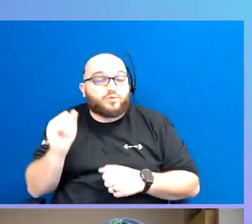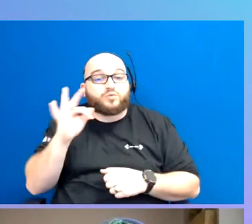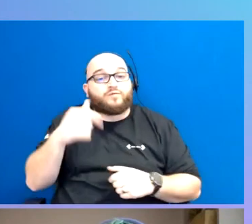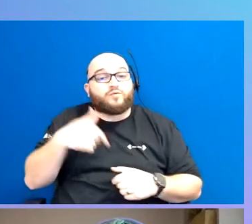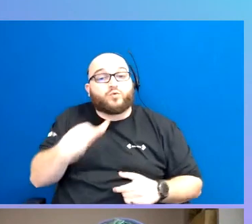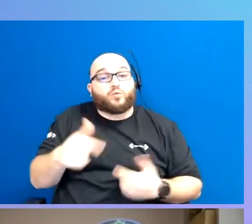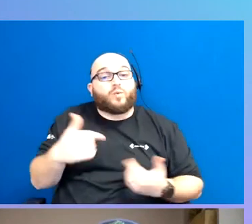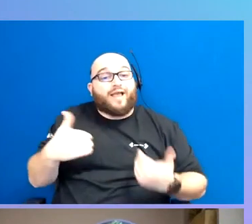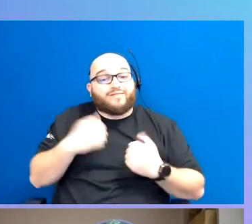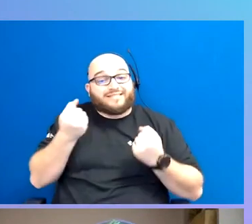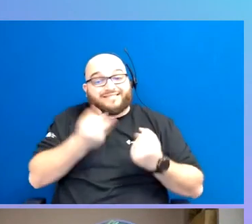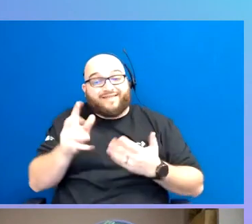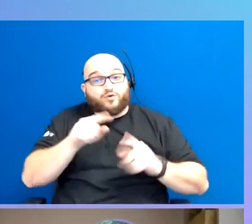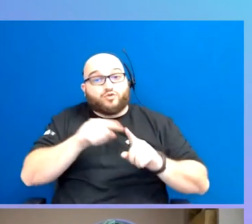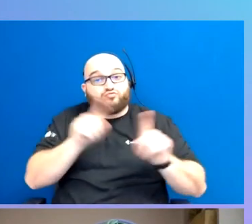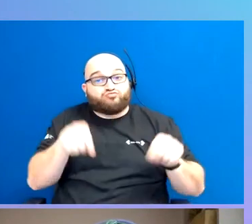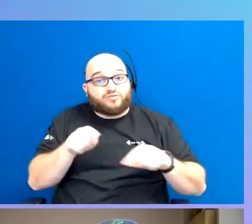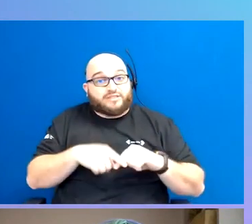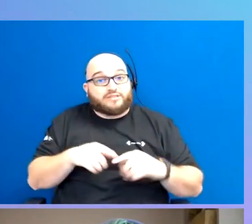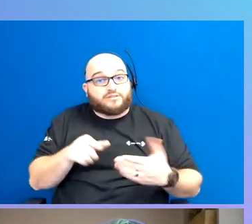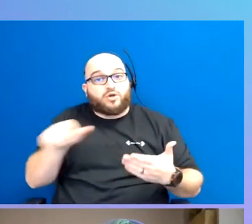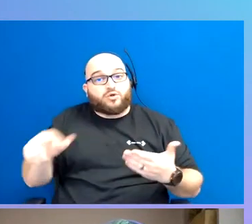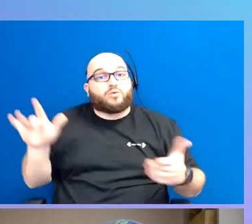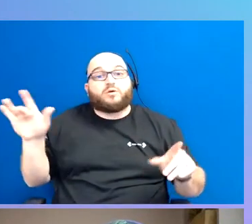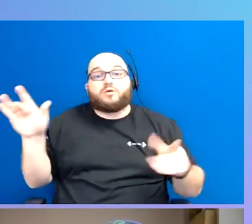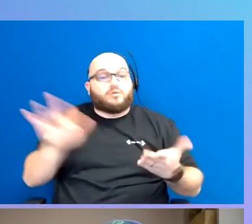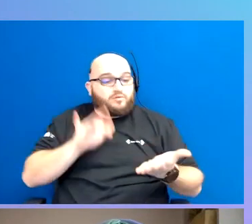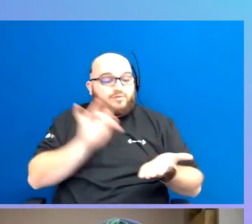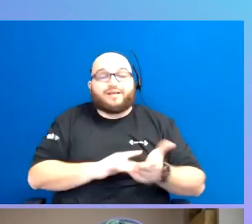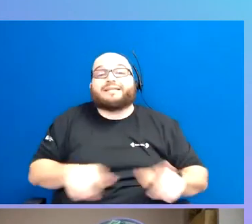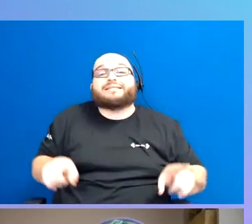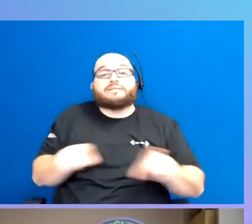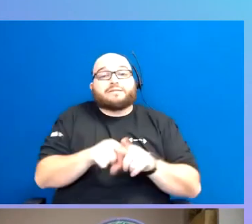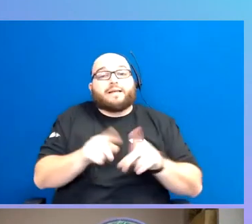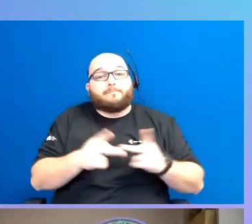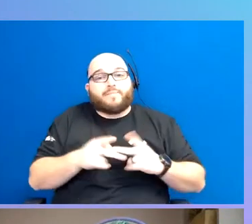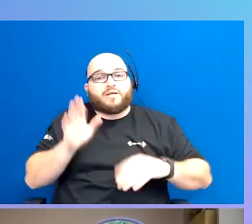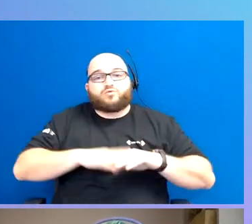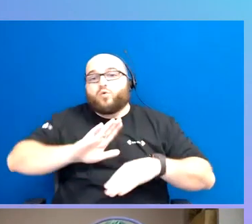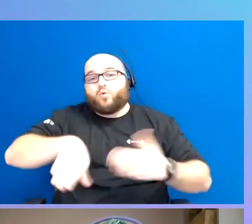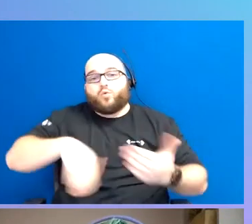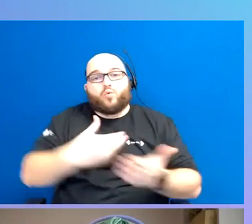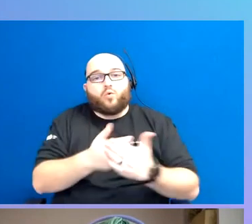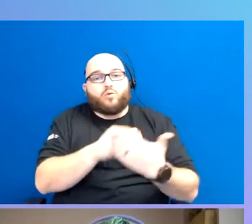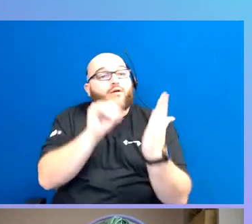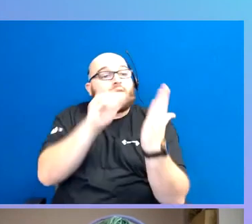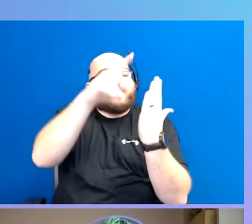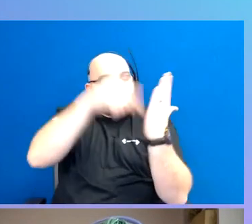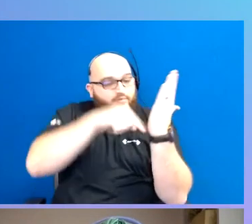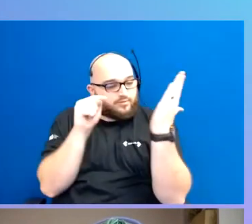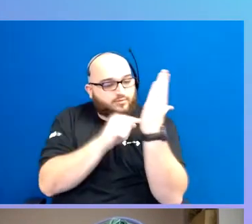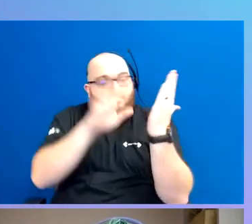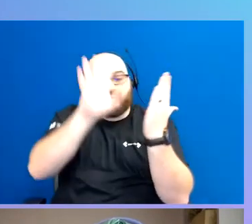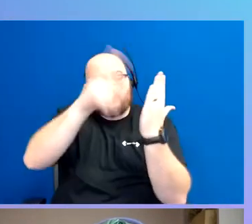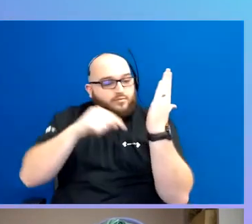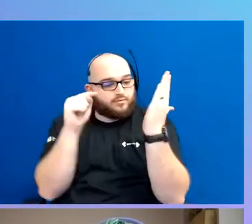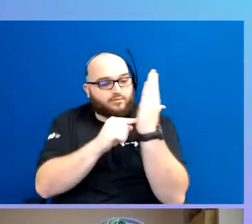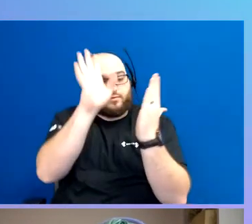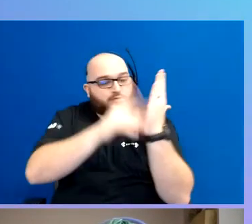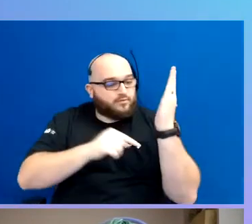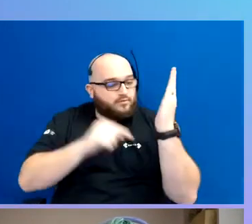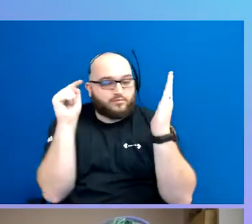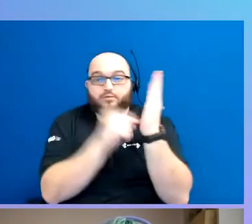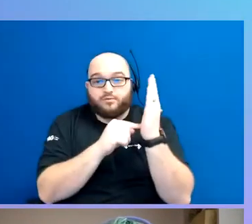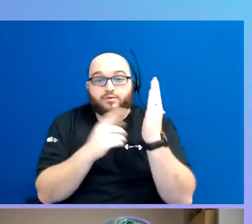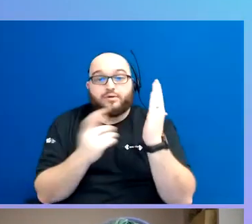help on multiple screens in your app, you just put it in the same place on all of those screens. However, what we traditionally see